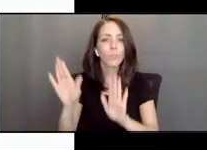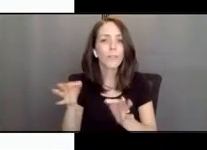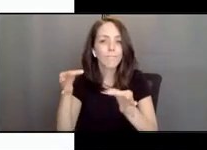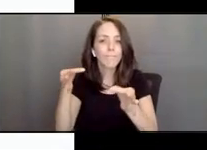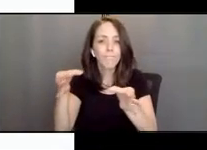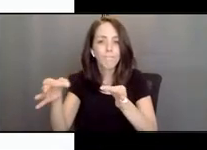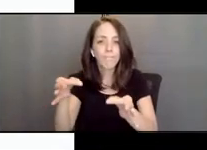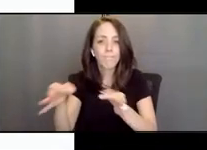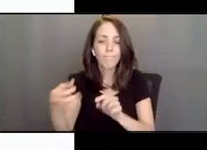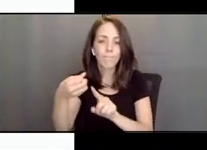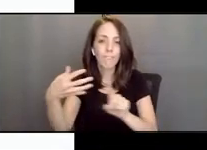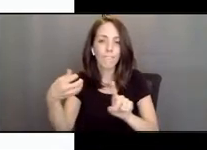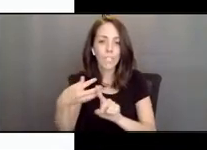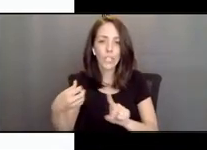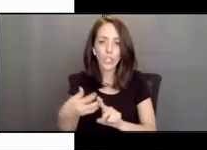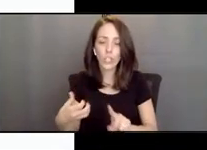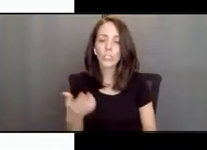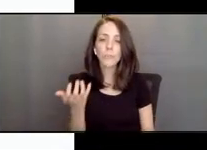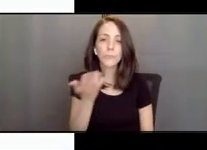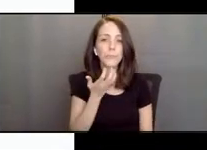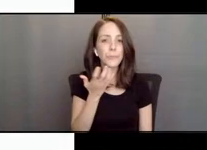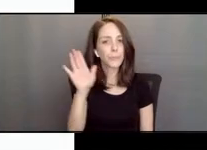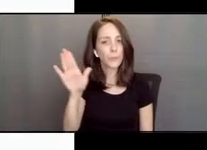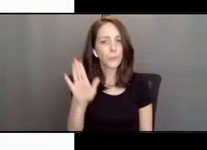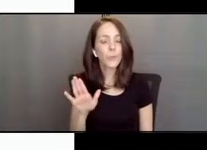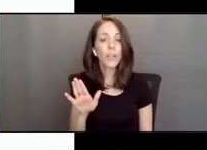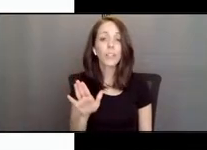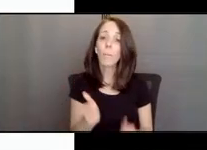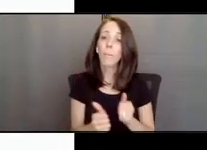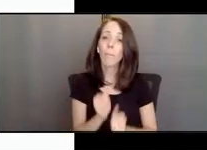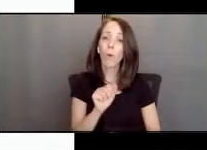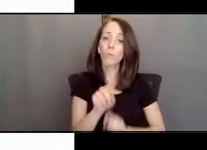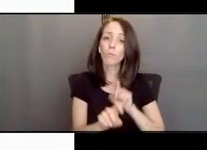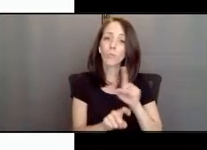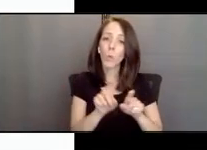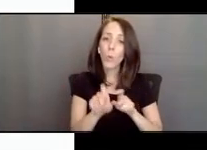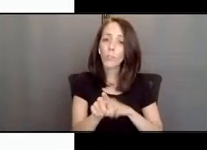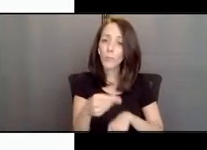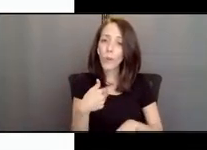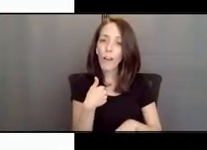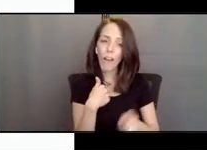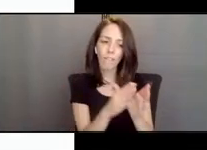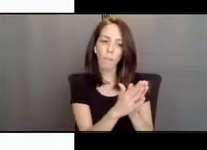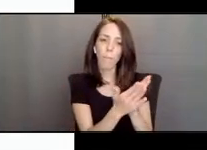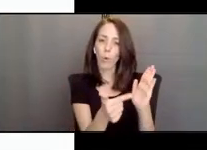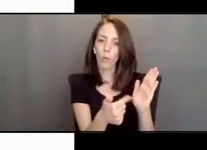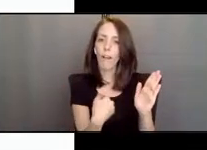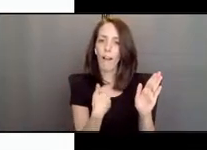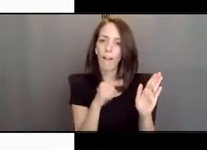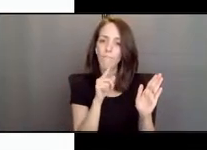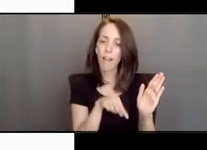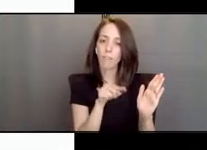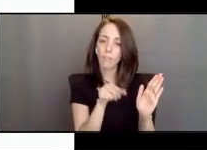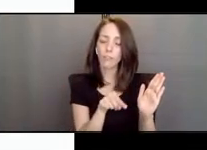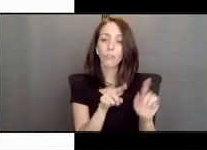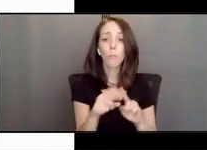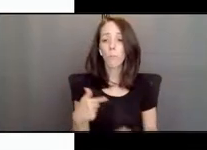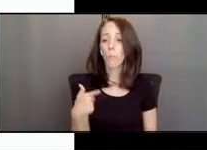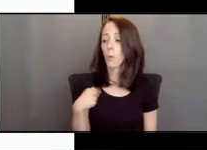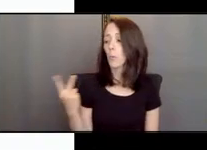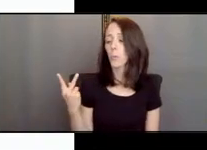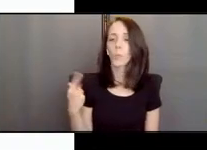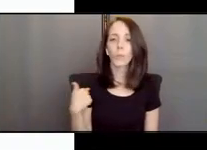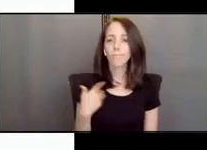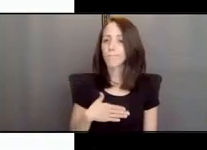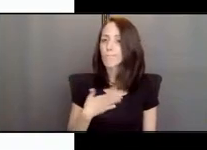there. Most questions that you might have are in there, but both David Robinson and I would be glad to provide